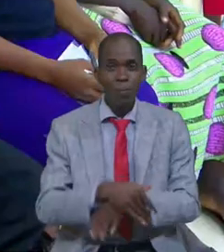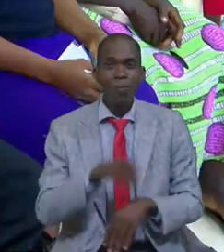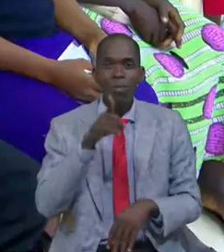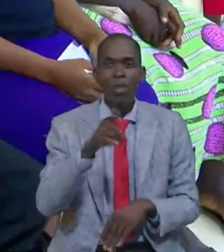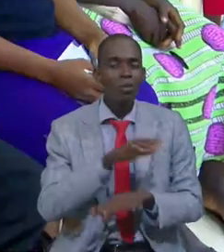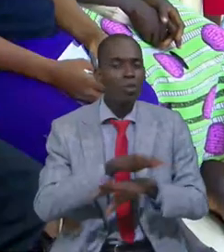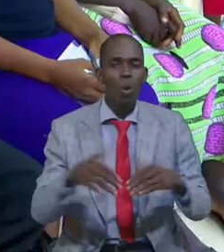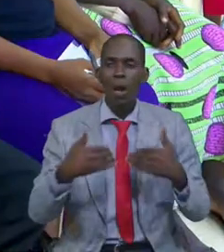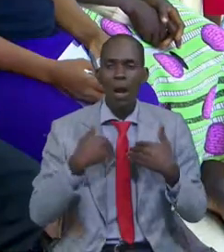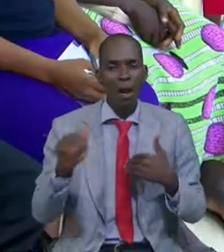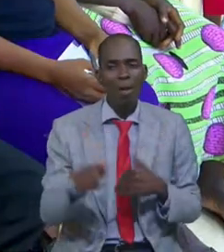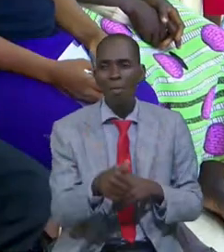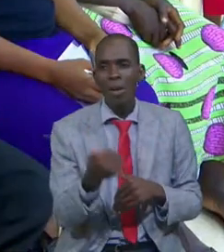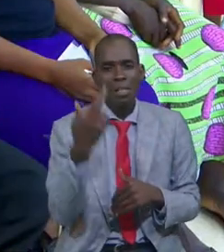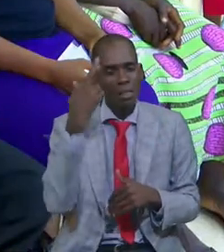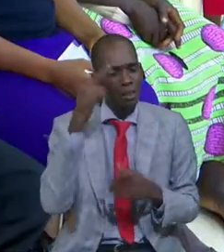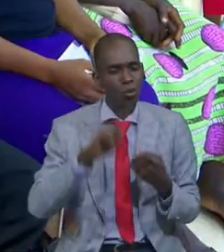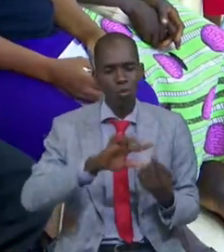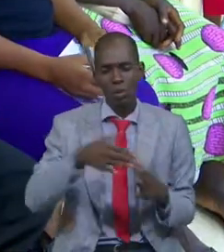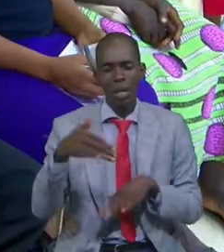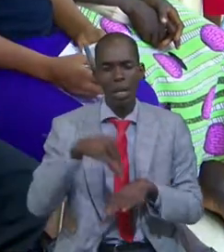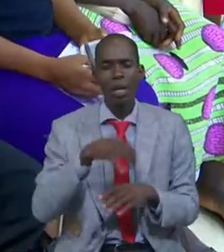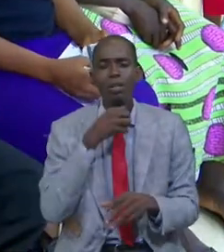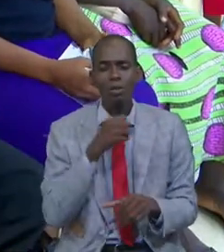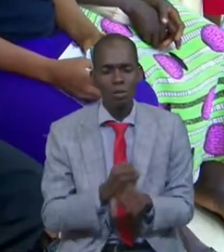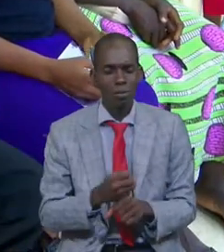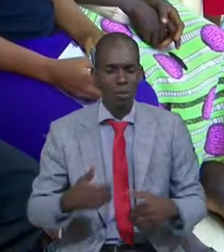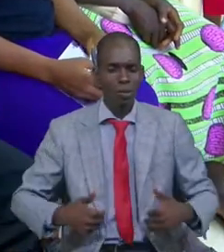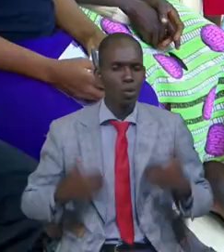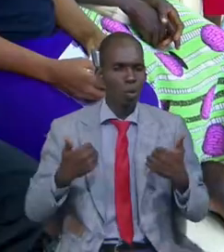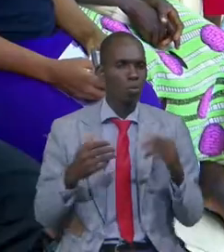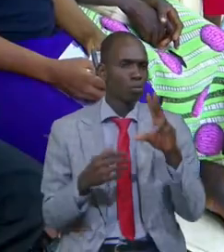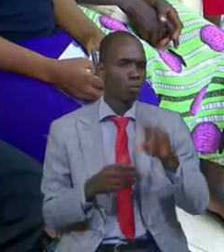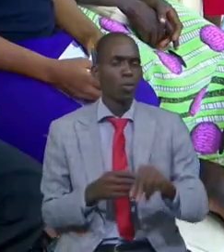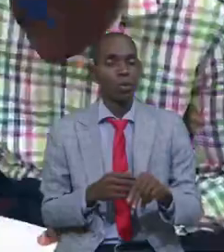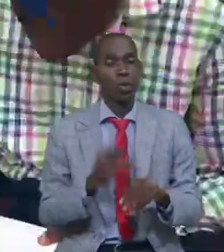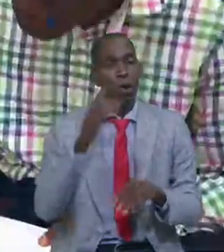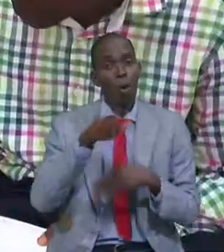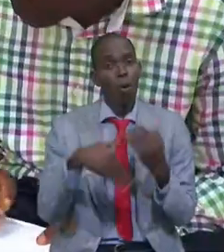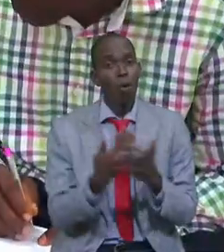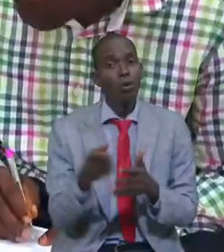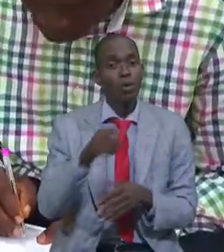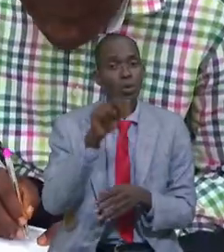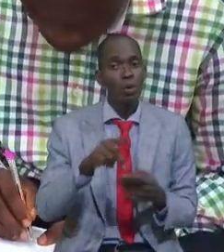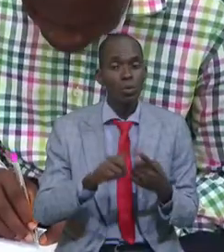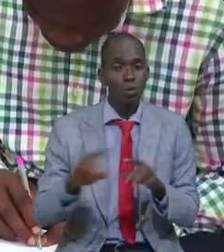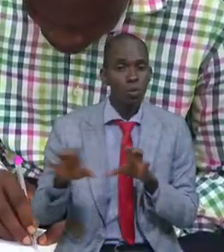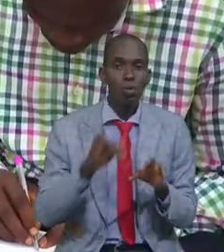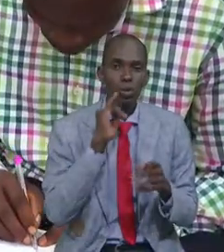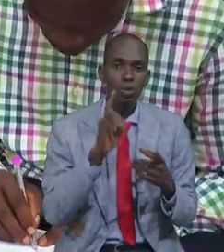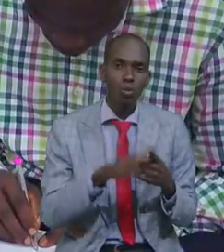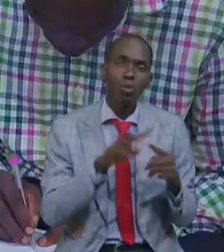any reason to die prematurely. Because all you need to do is to look and to have